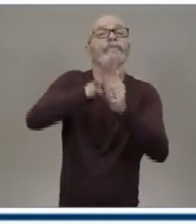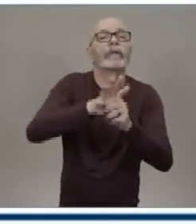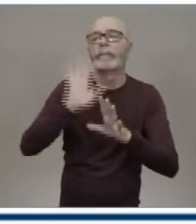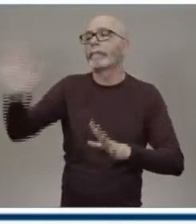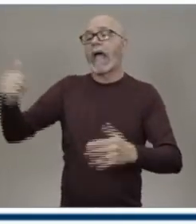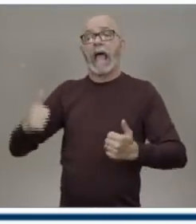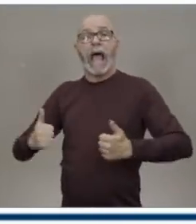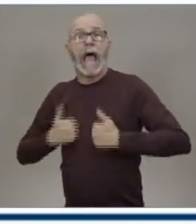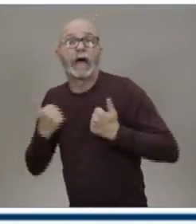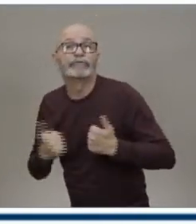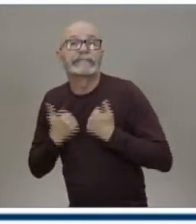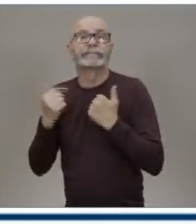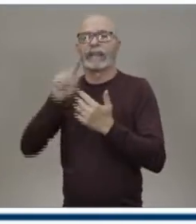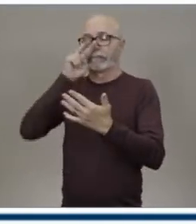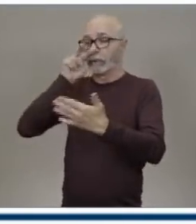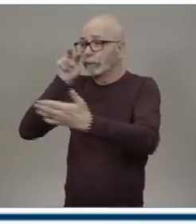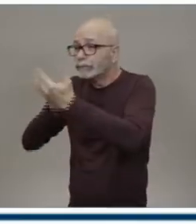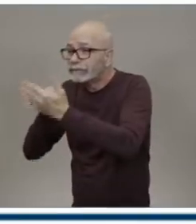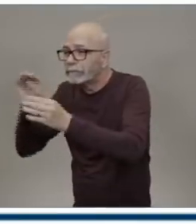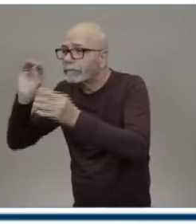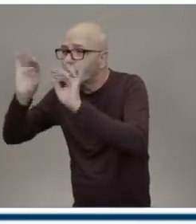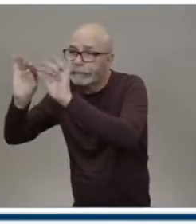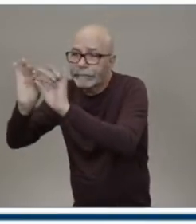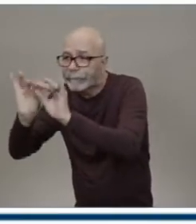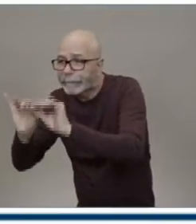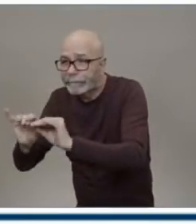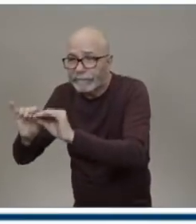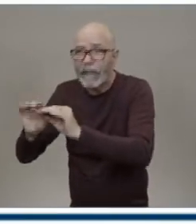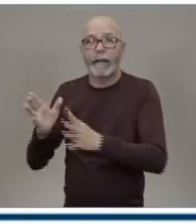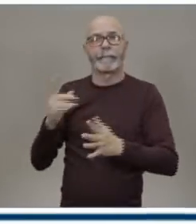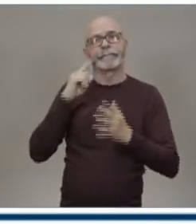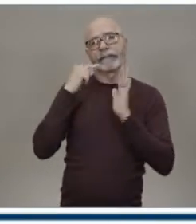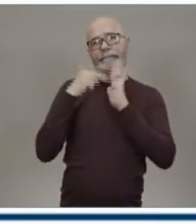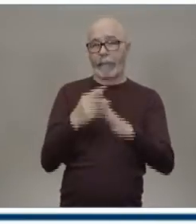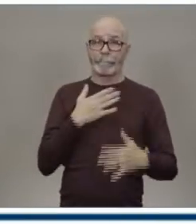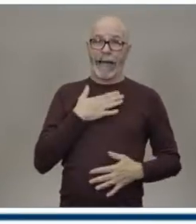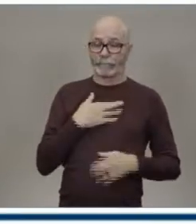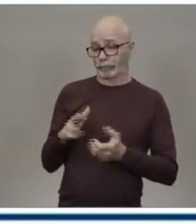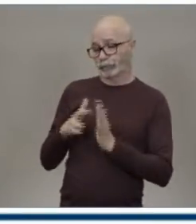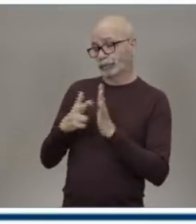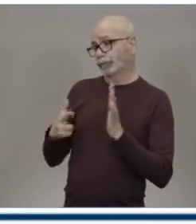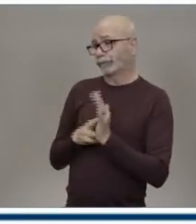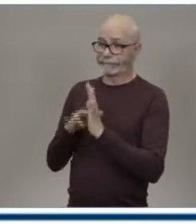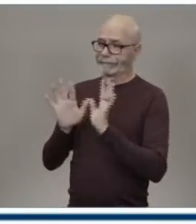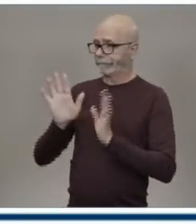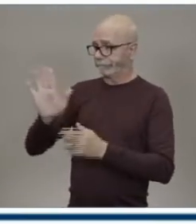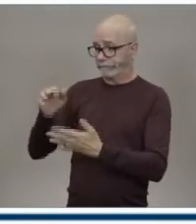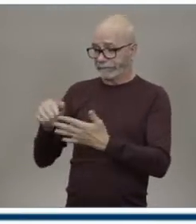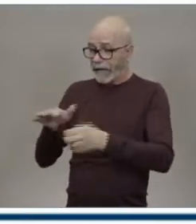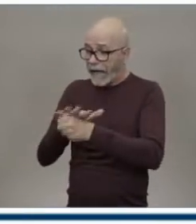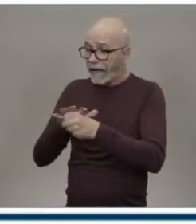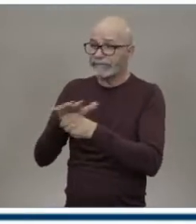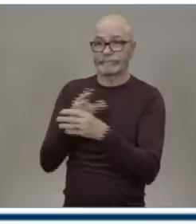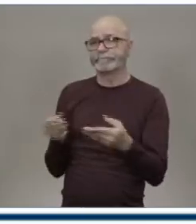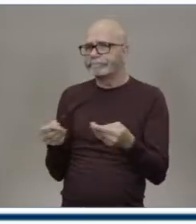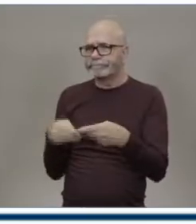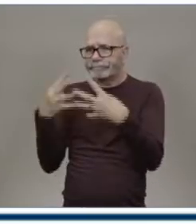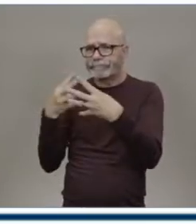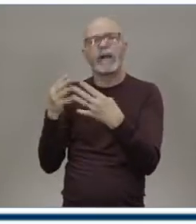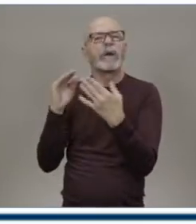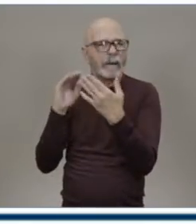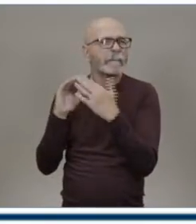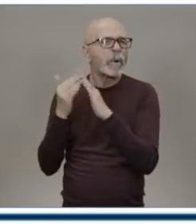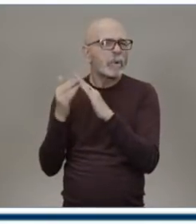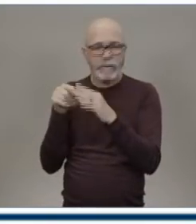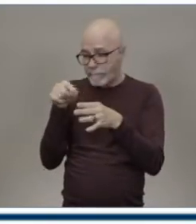right there for your specific community what the COVID restrictions are in place in that community. So I encourage people who have questions